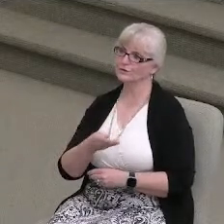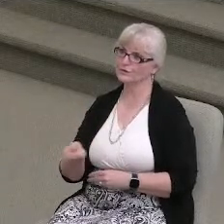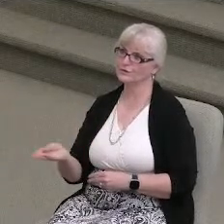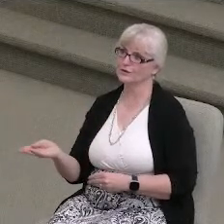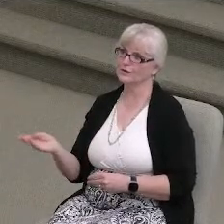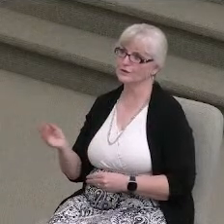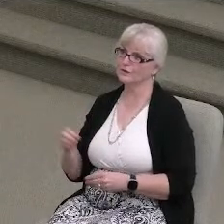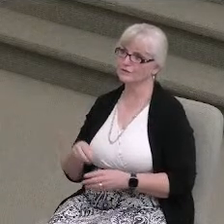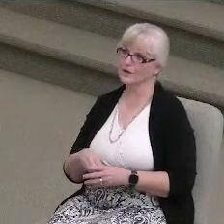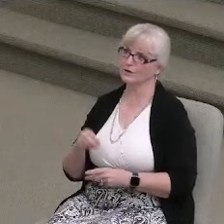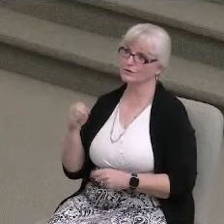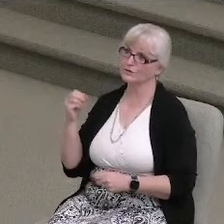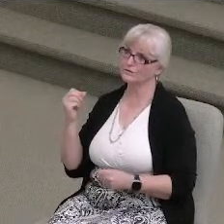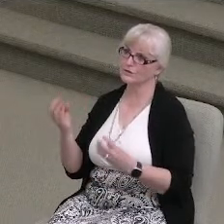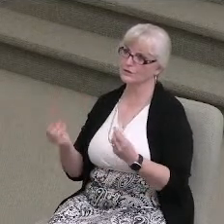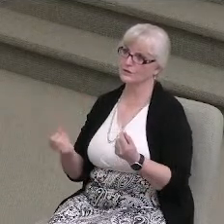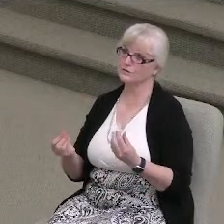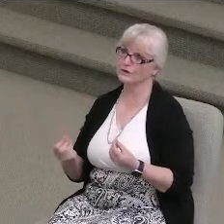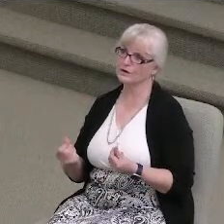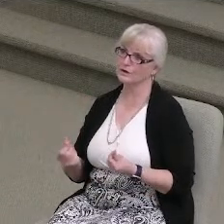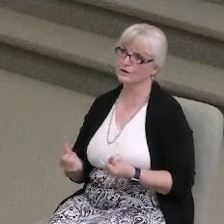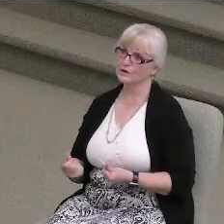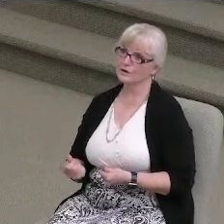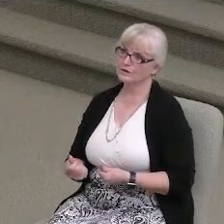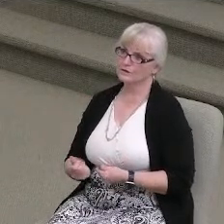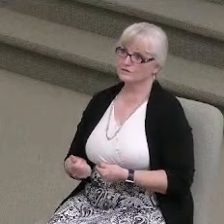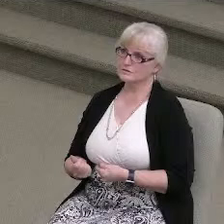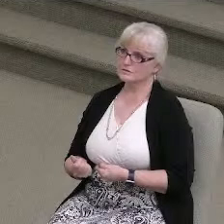beautiful things out of the